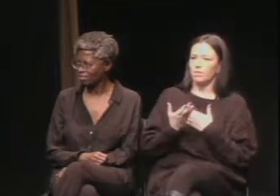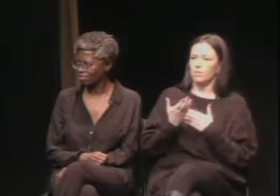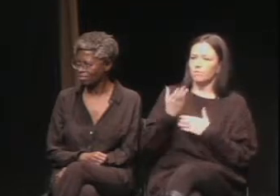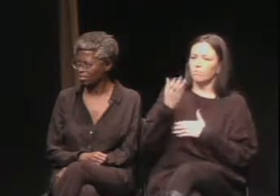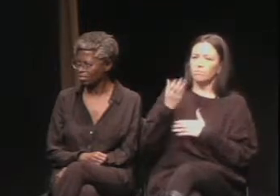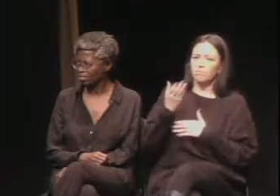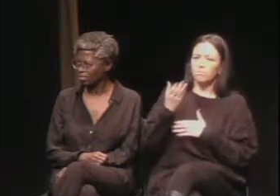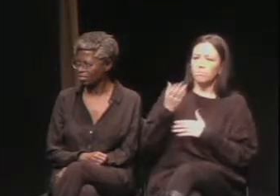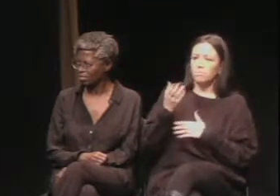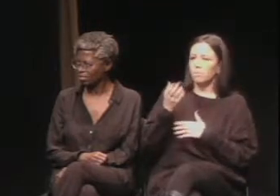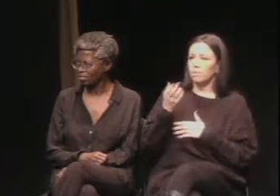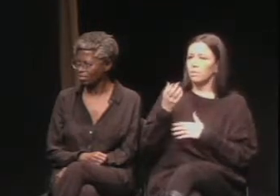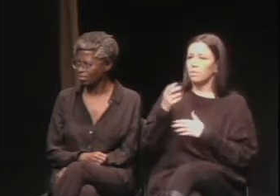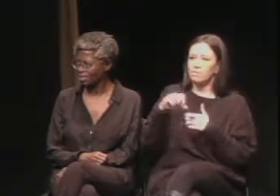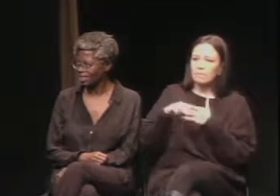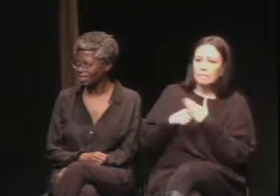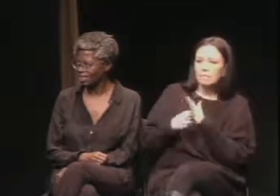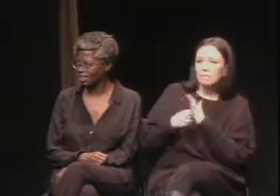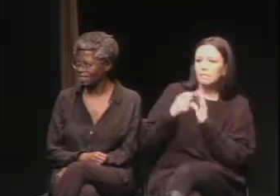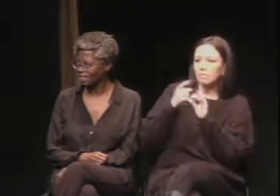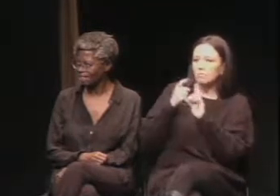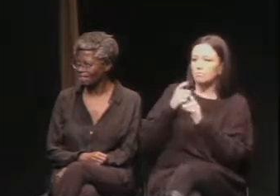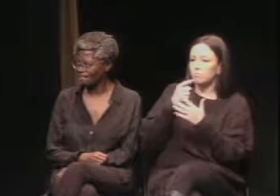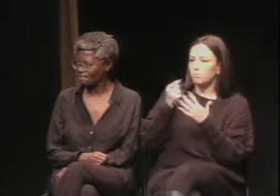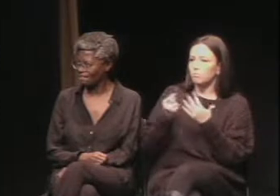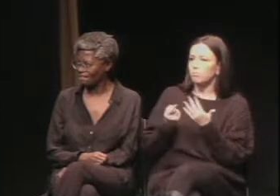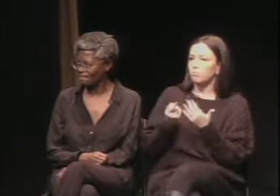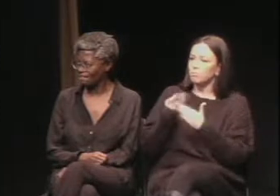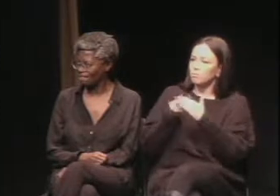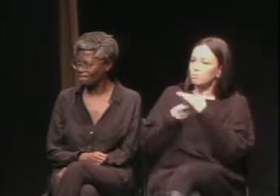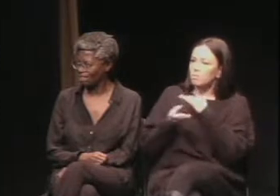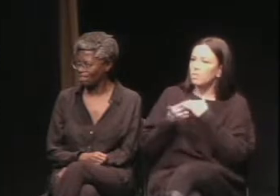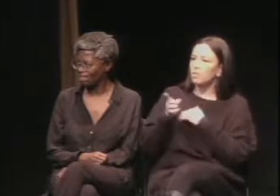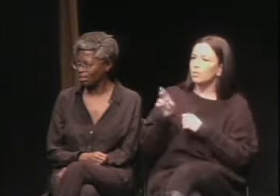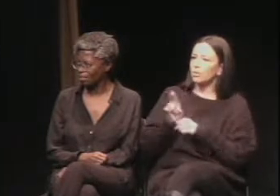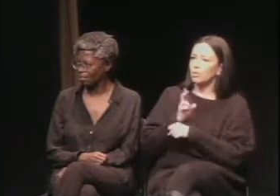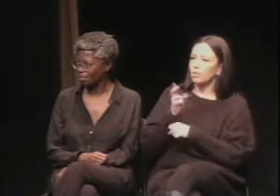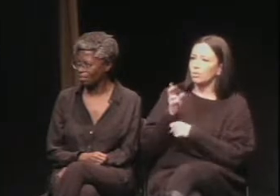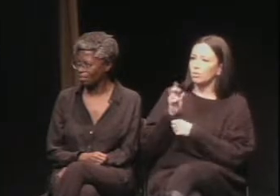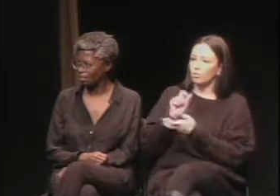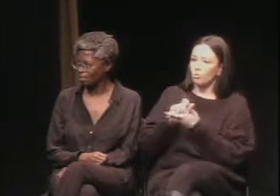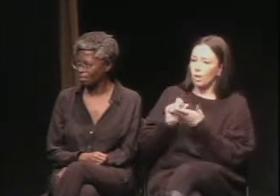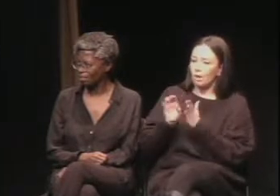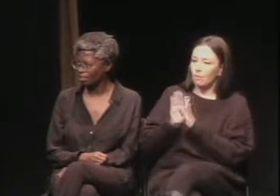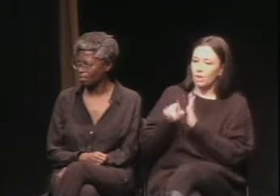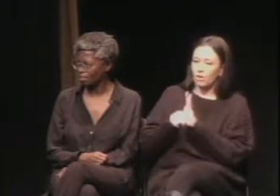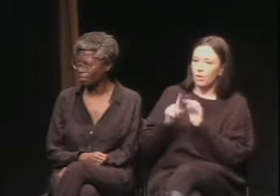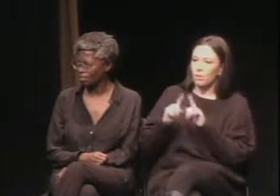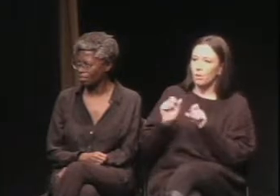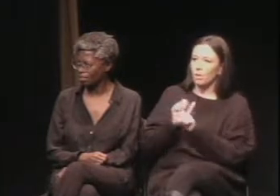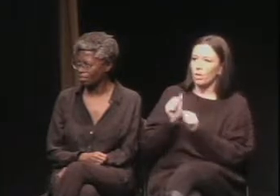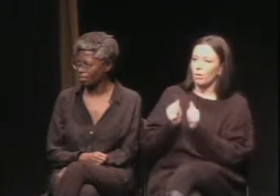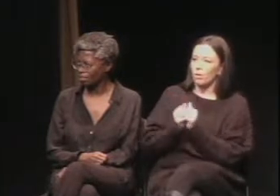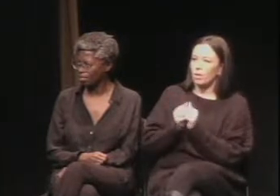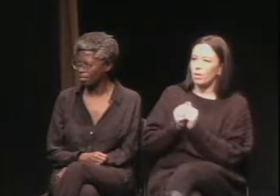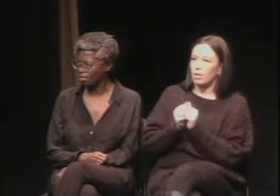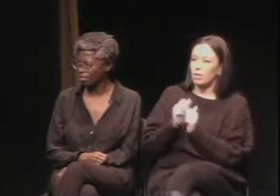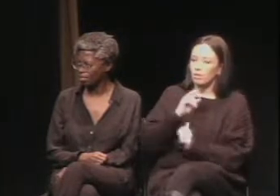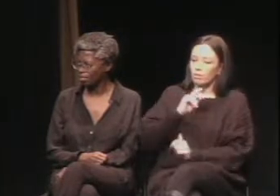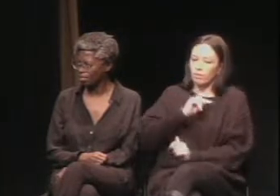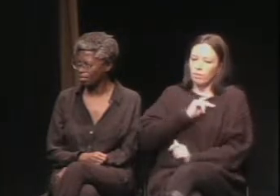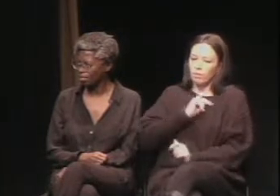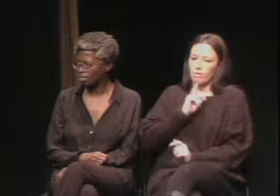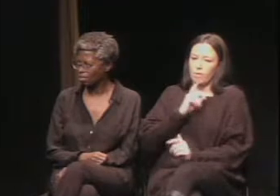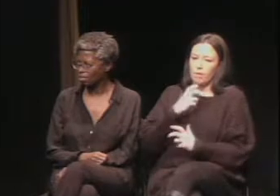you have, some key things that you used having a writing background, but working with a very personal and a